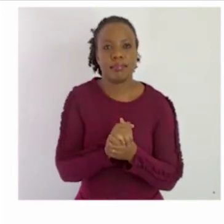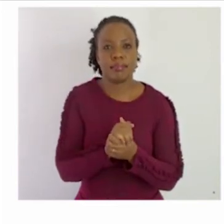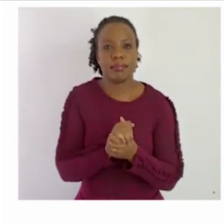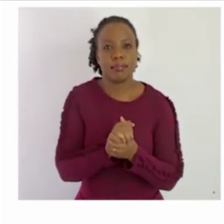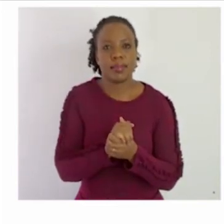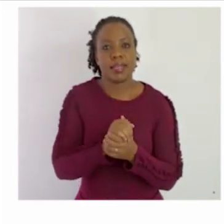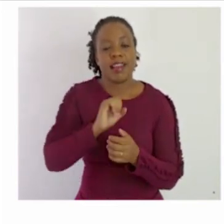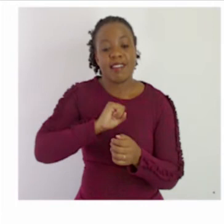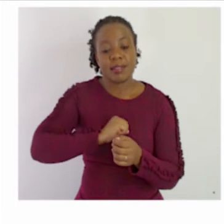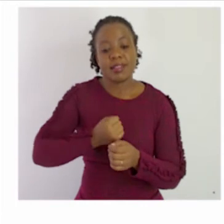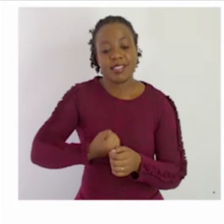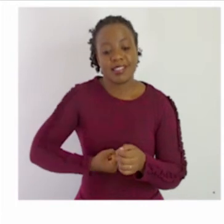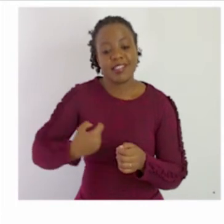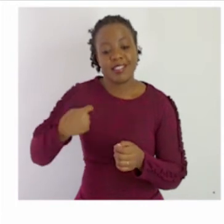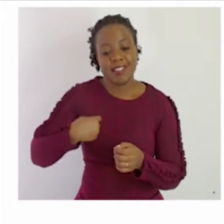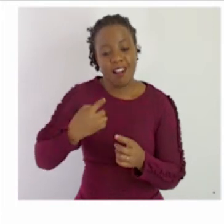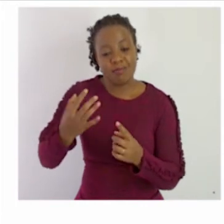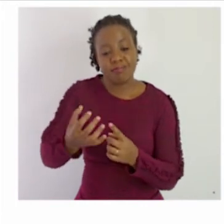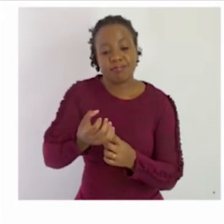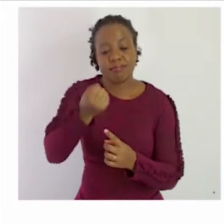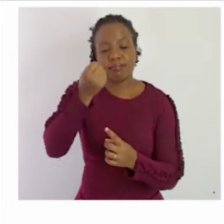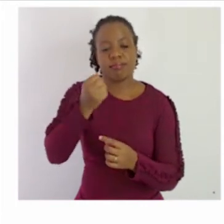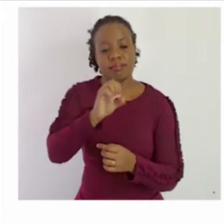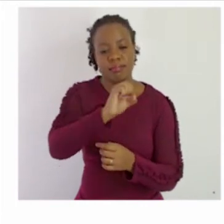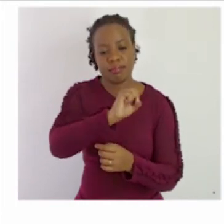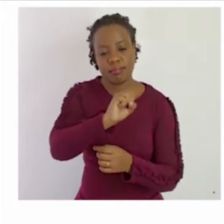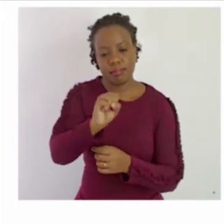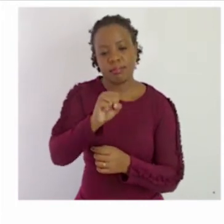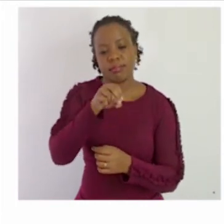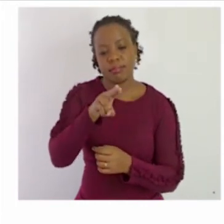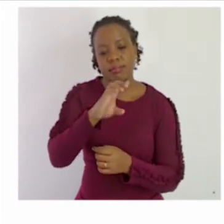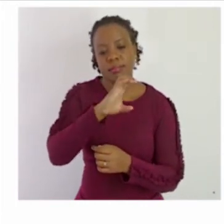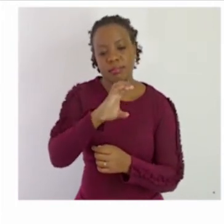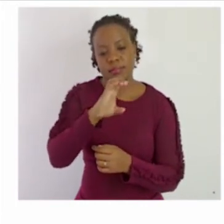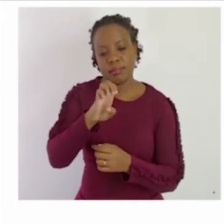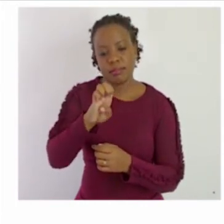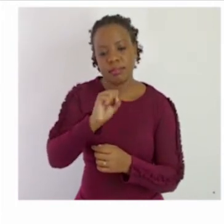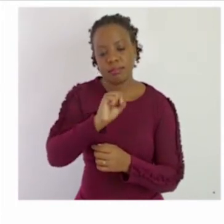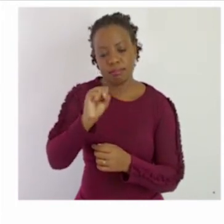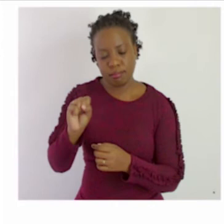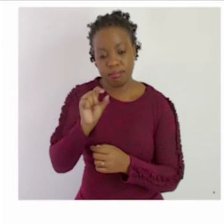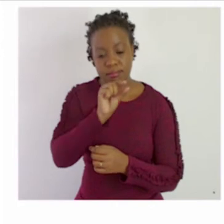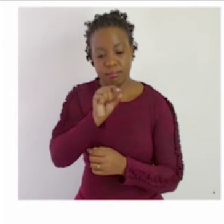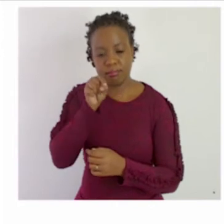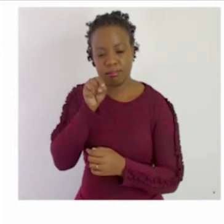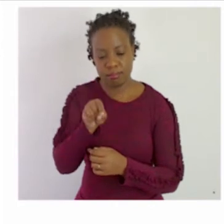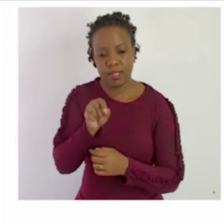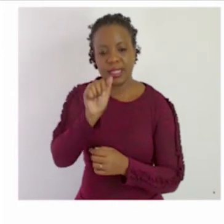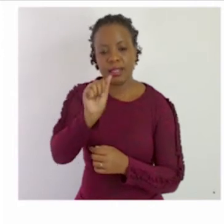Son, success. Success becomes our abstract noun from the